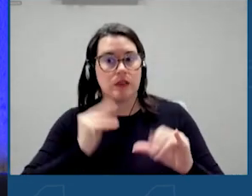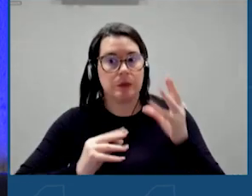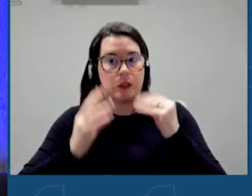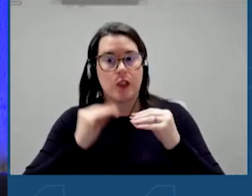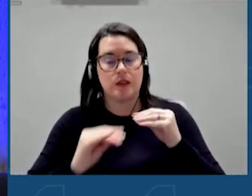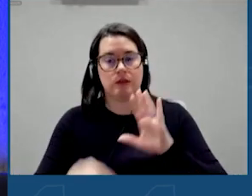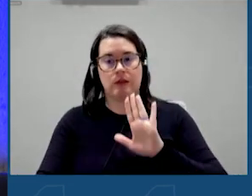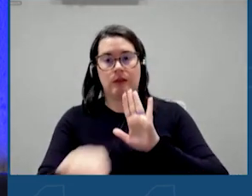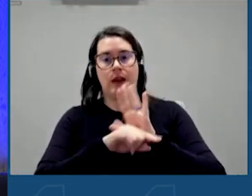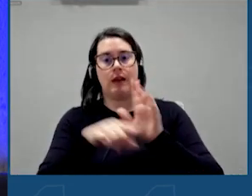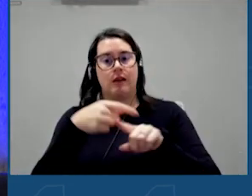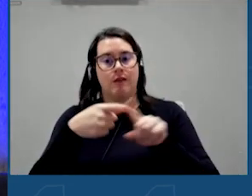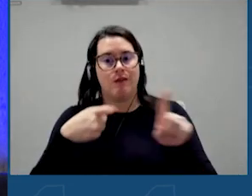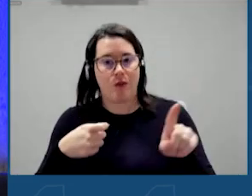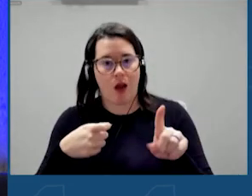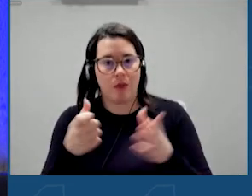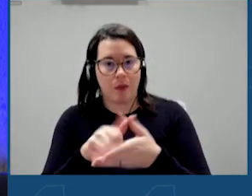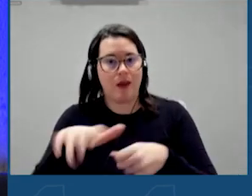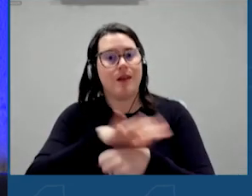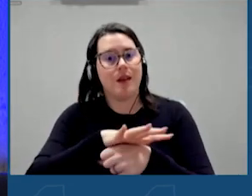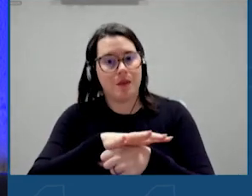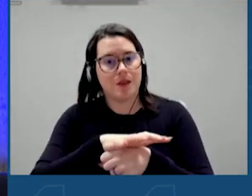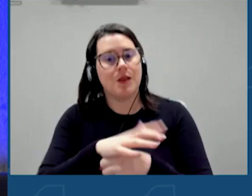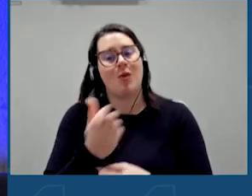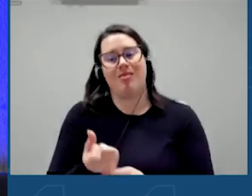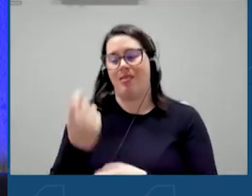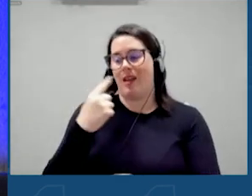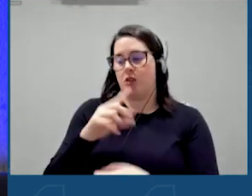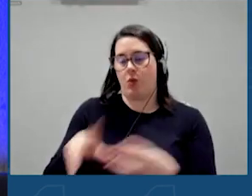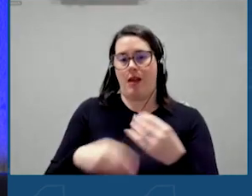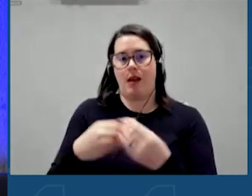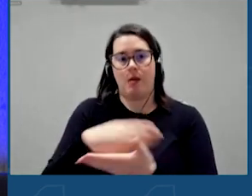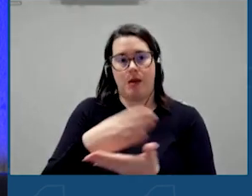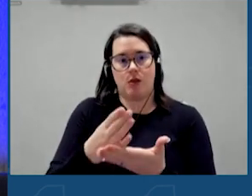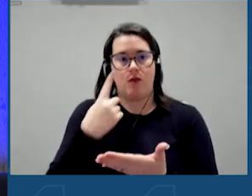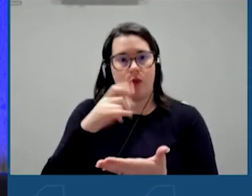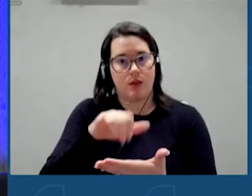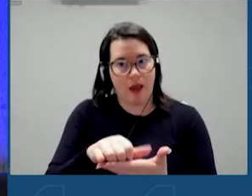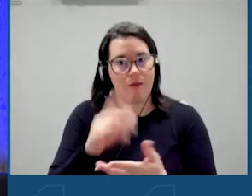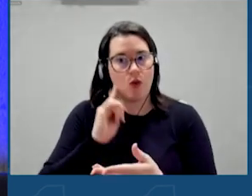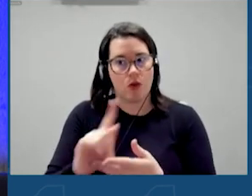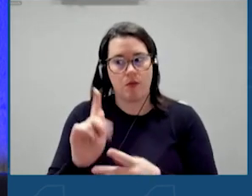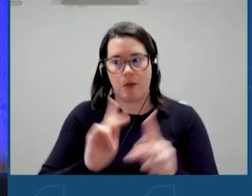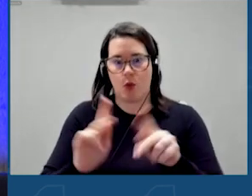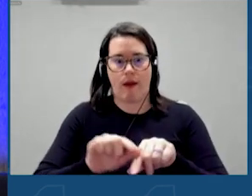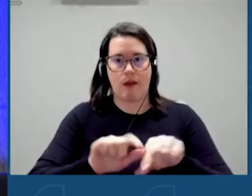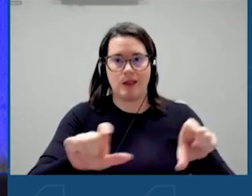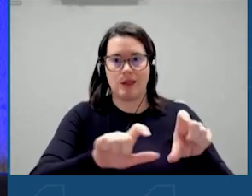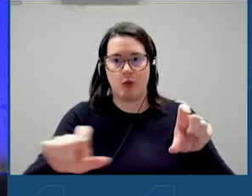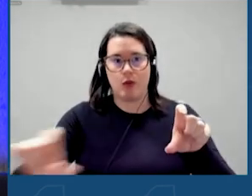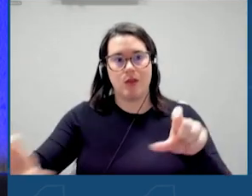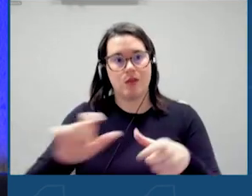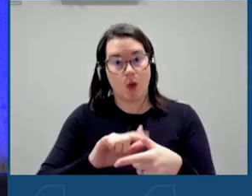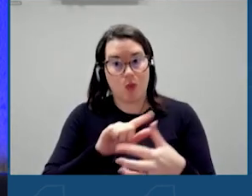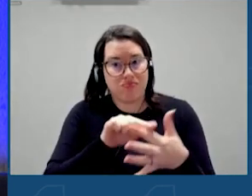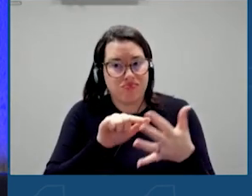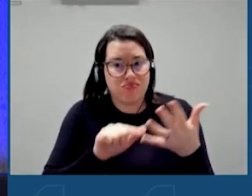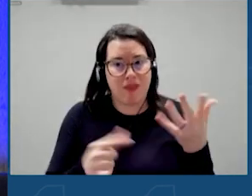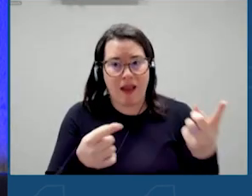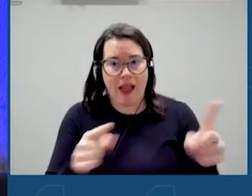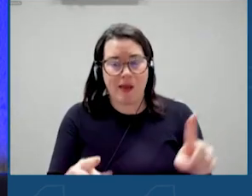year. We put together our budget. So we put that out there for localities to distribute. So these are just a few ways literally since